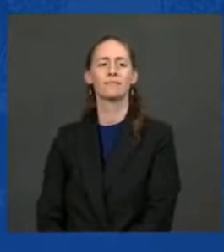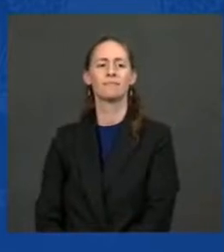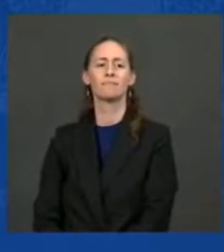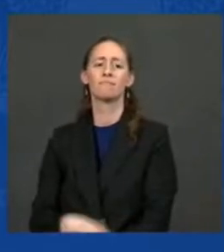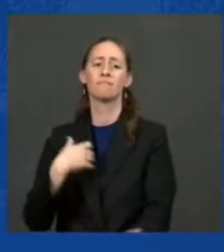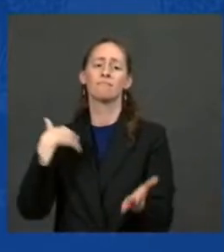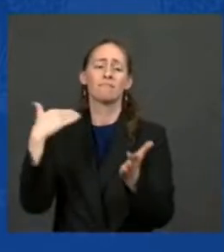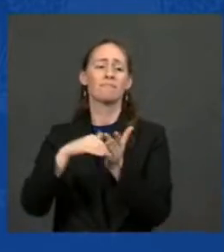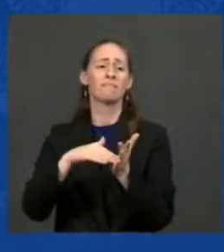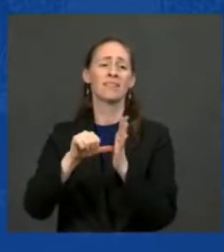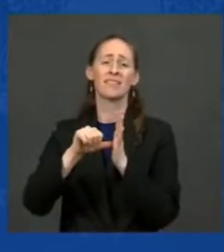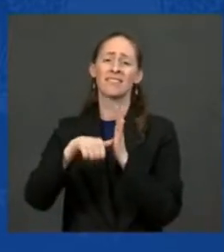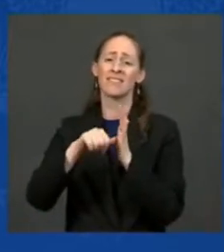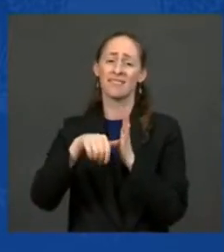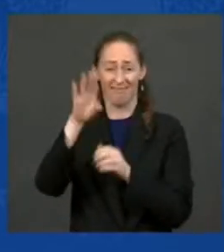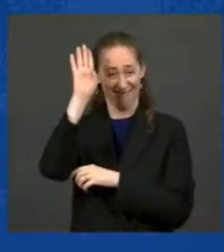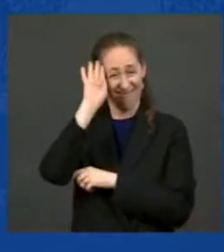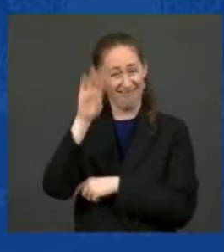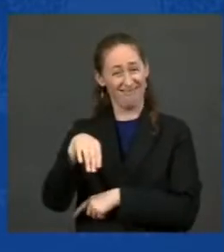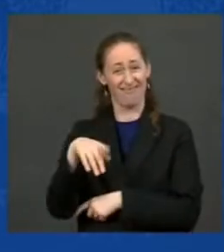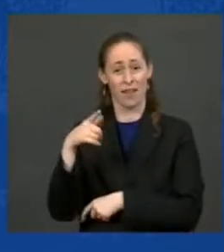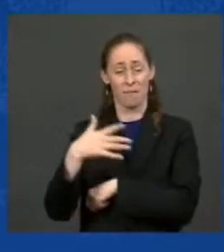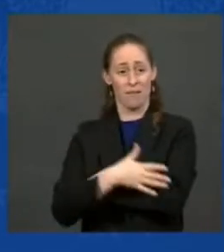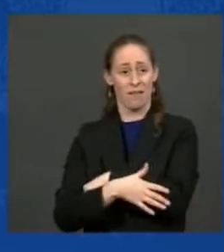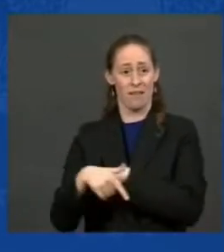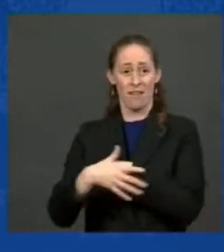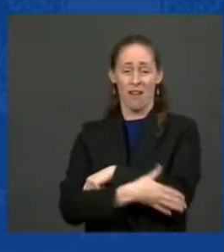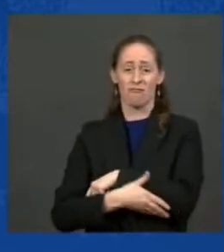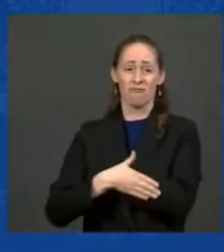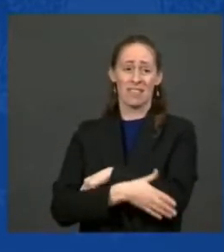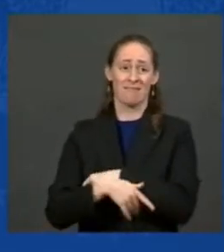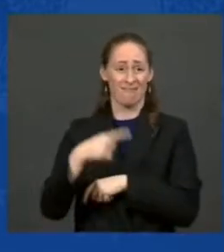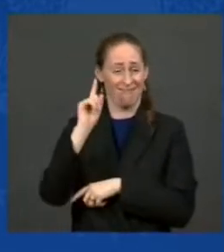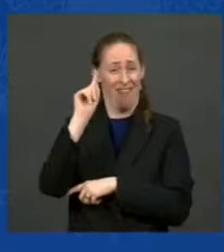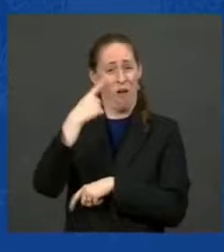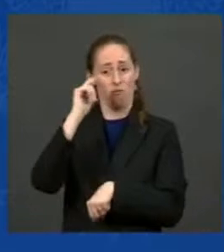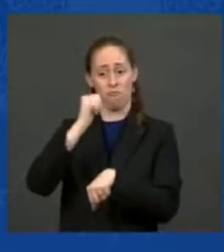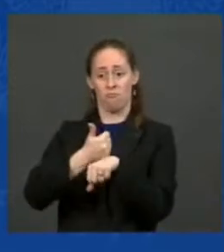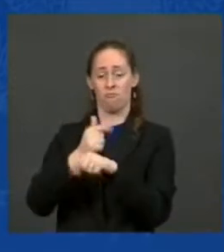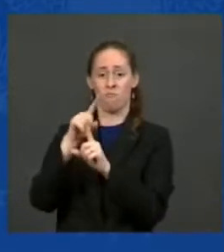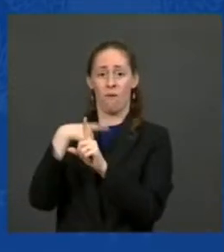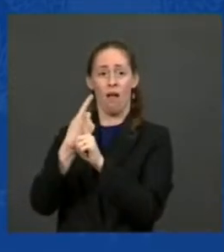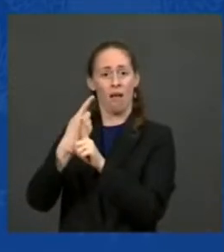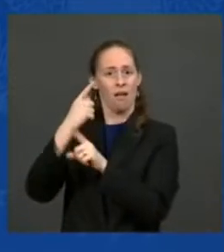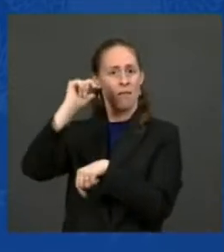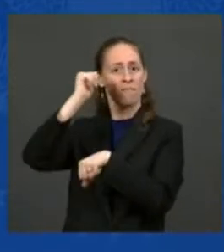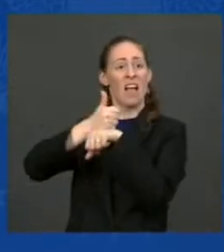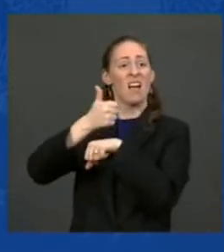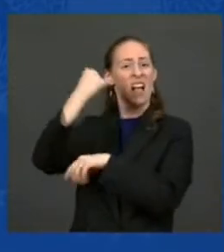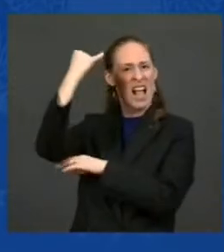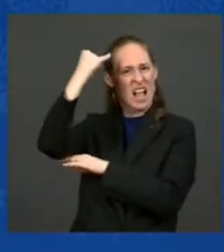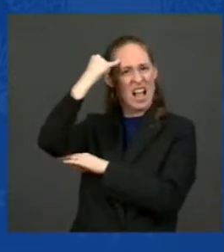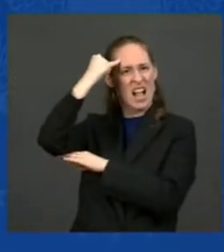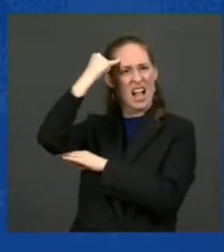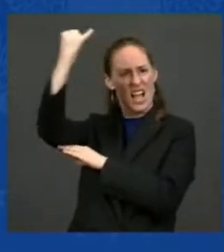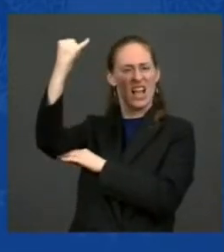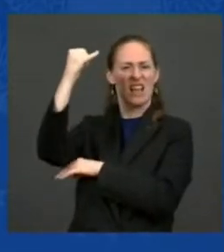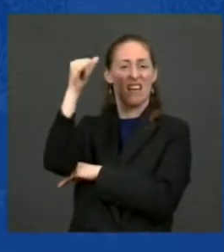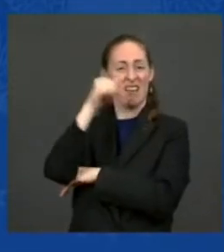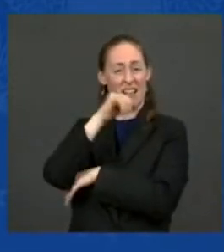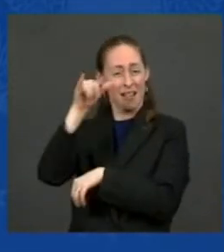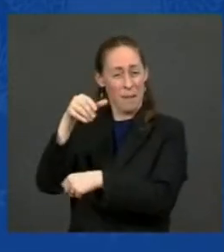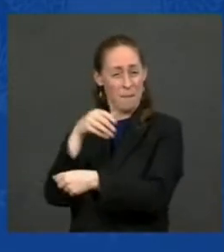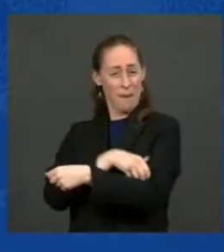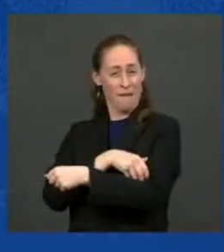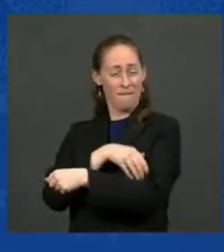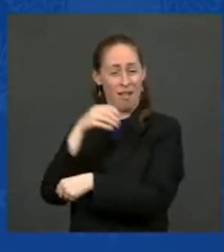America is the only nation founded on an idea, the single most powerful idea in human history.